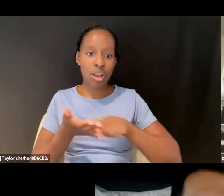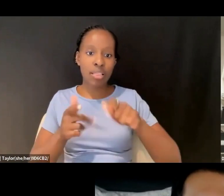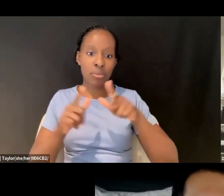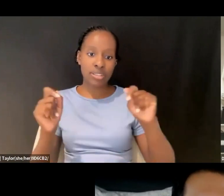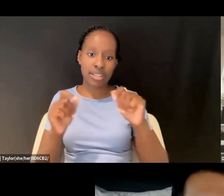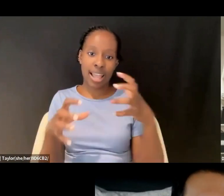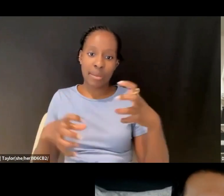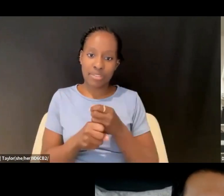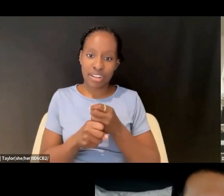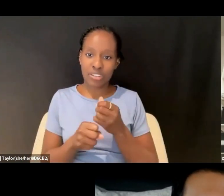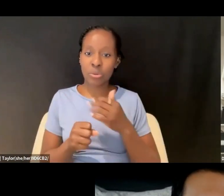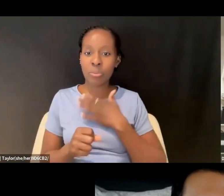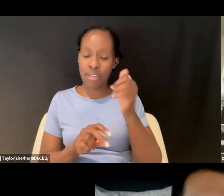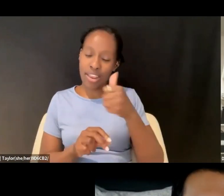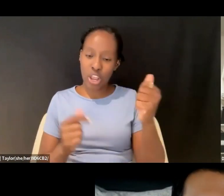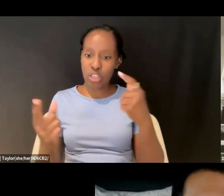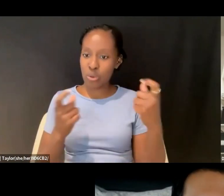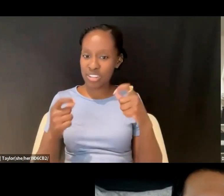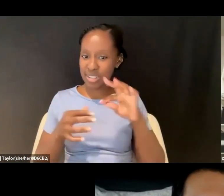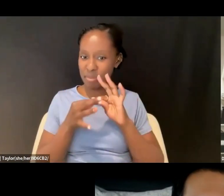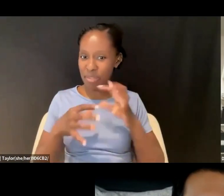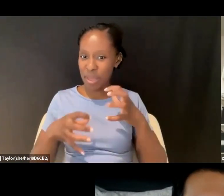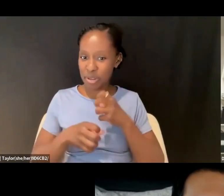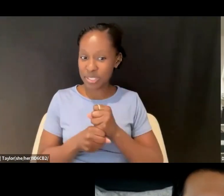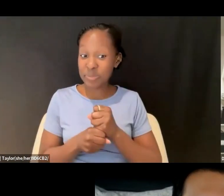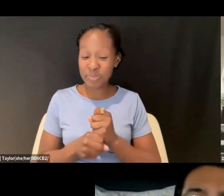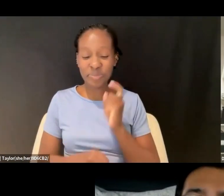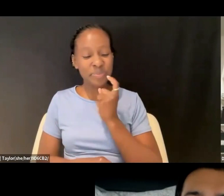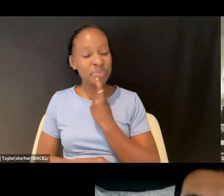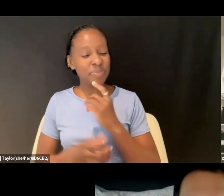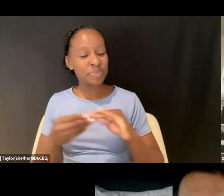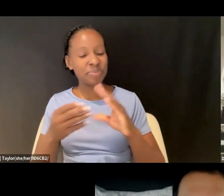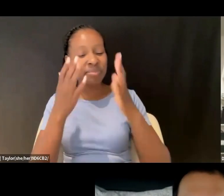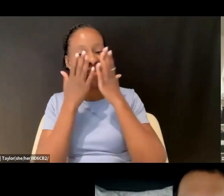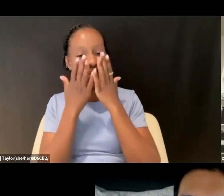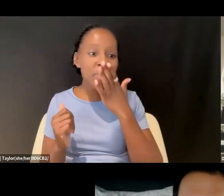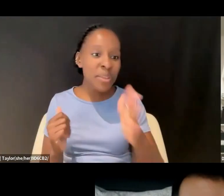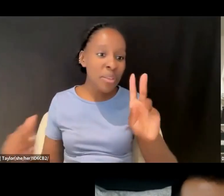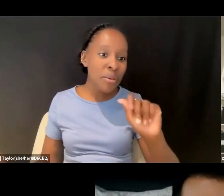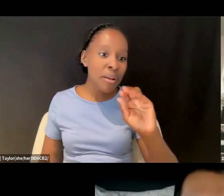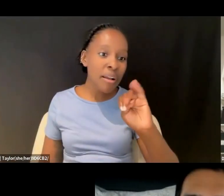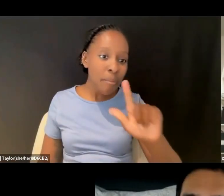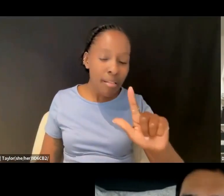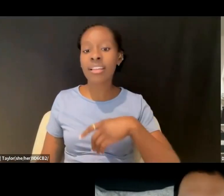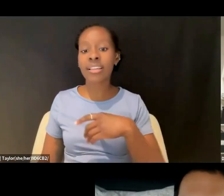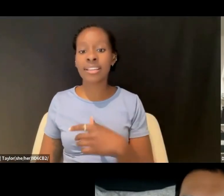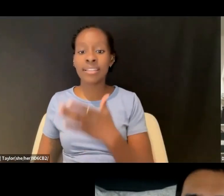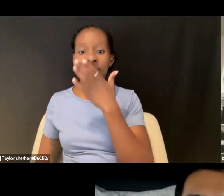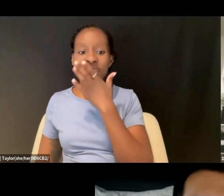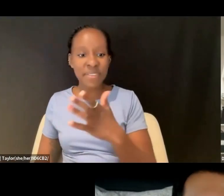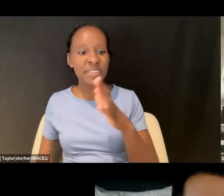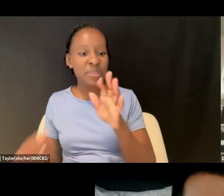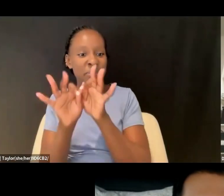any other questions. Great. Thanks, everyone. And thanks to you, Kamil. Thank you,